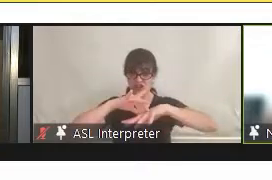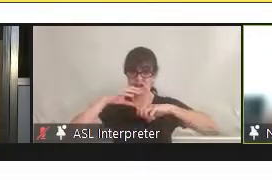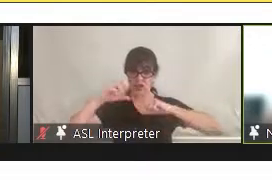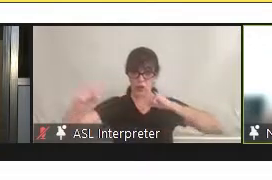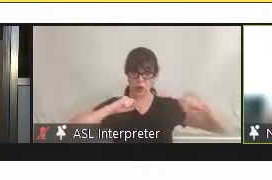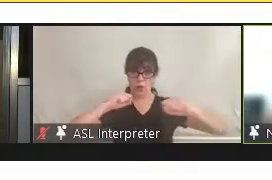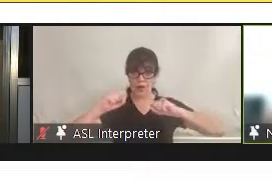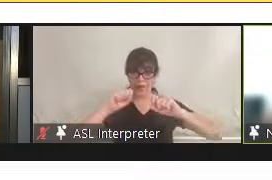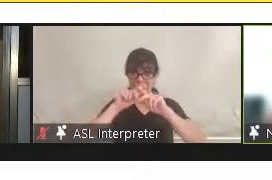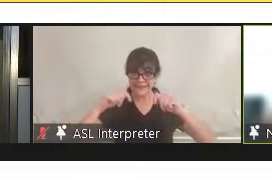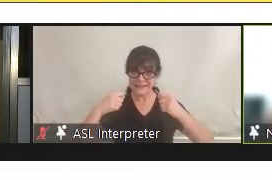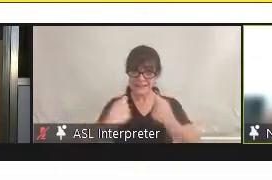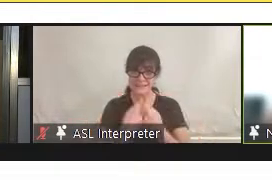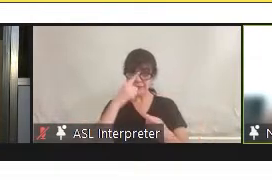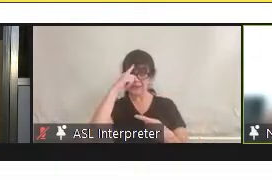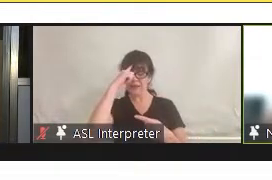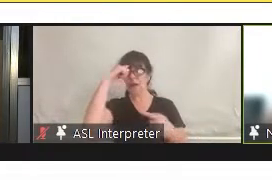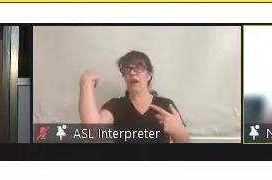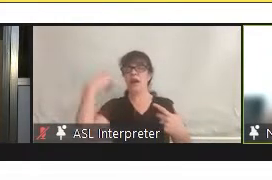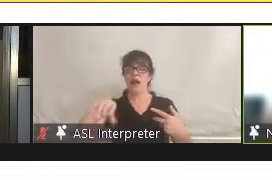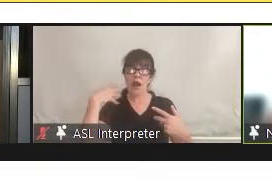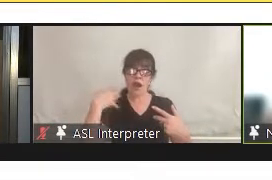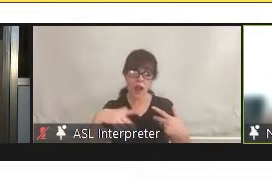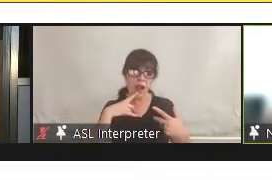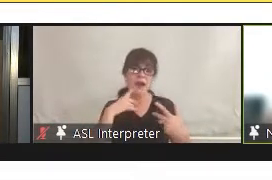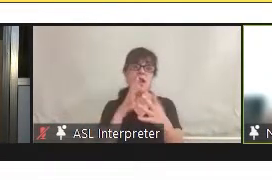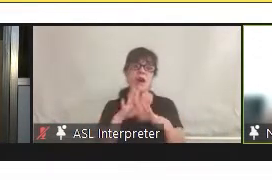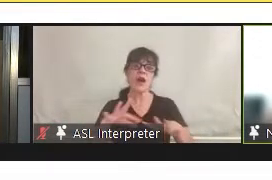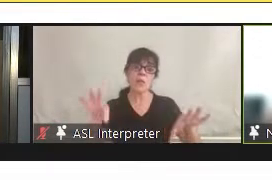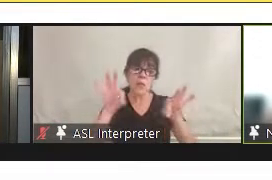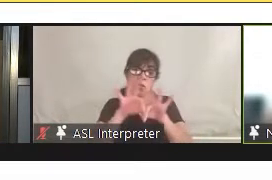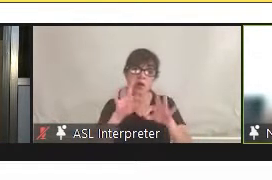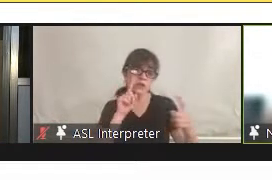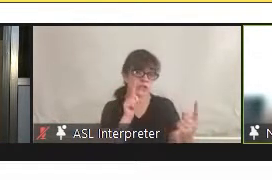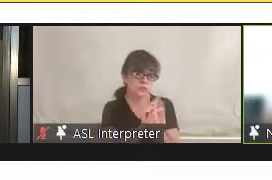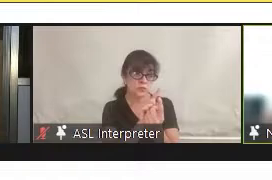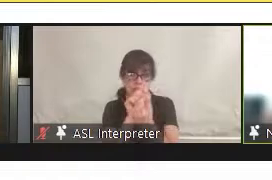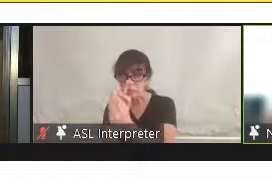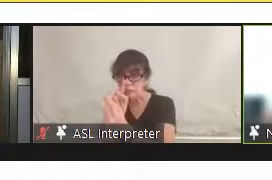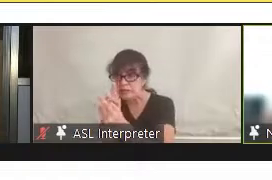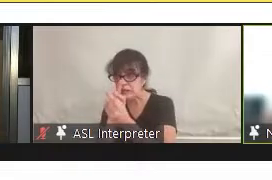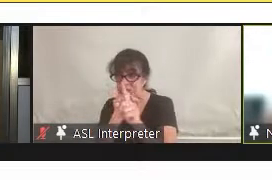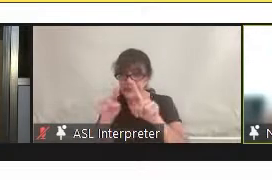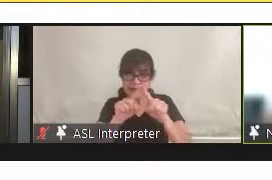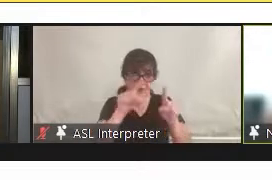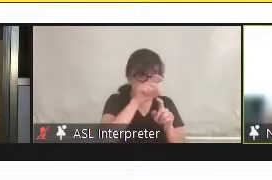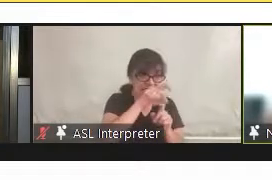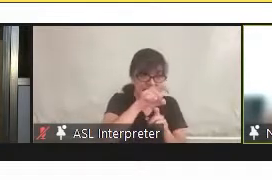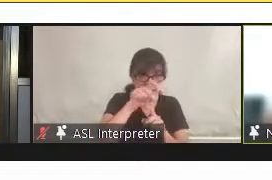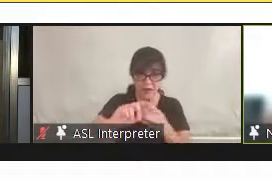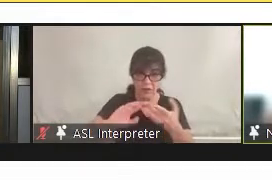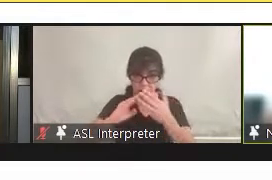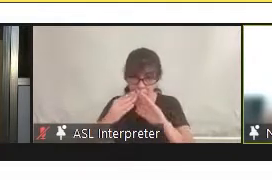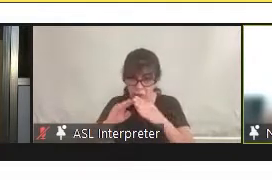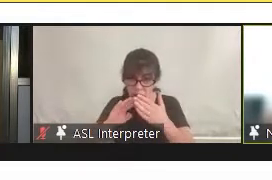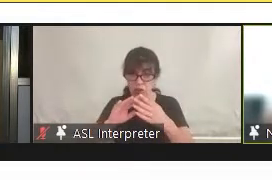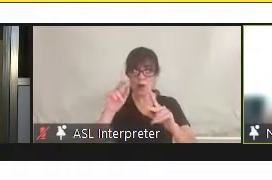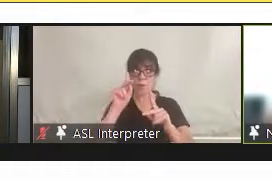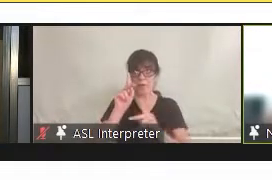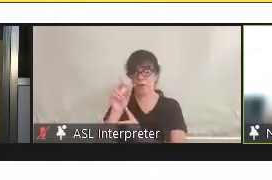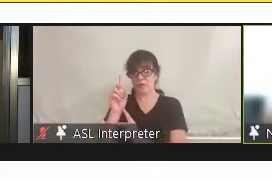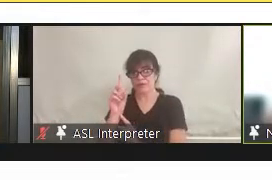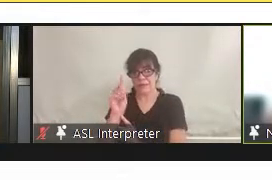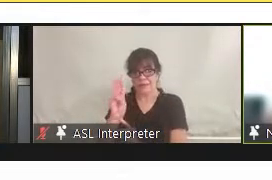team realized that it is important to meet various needs of local communities, including persons with